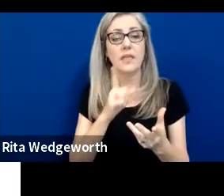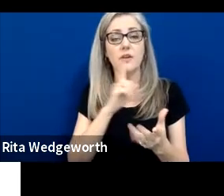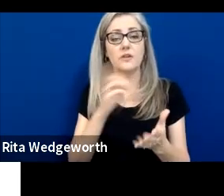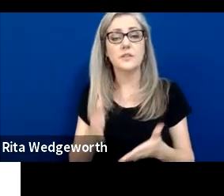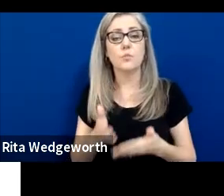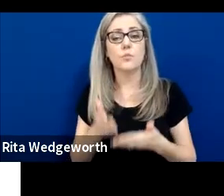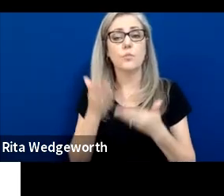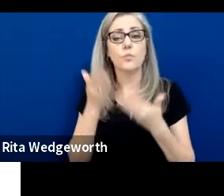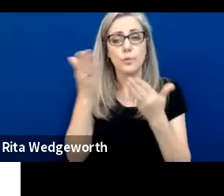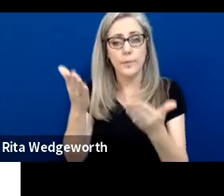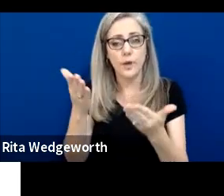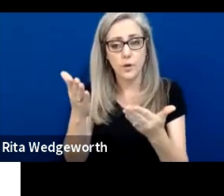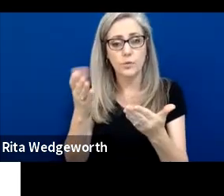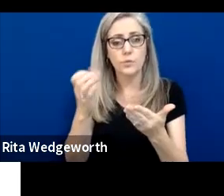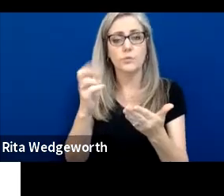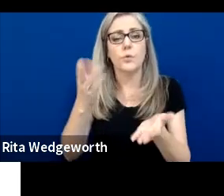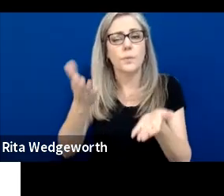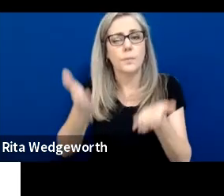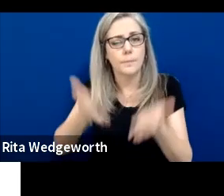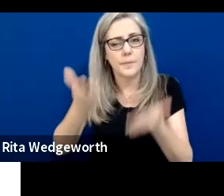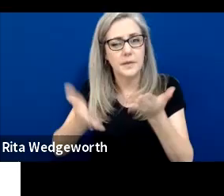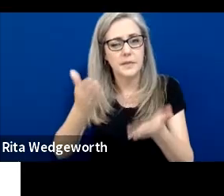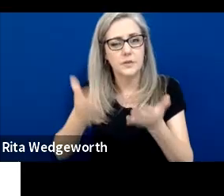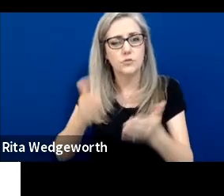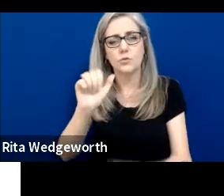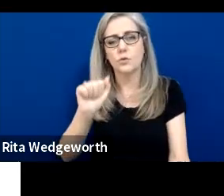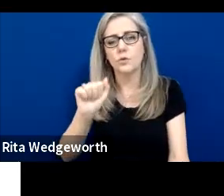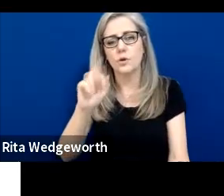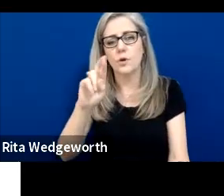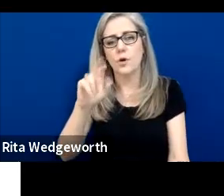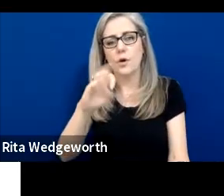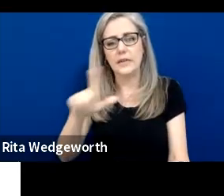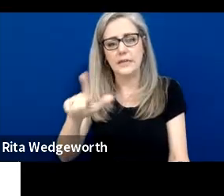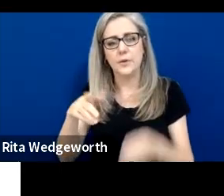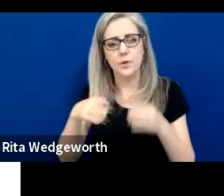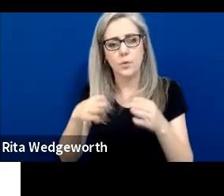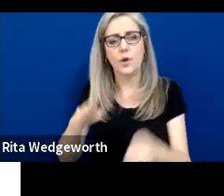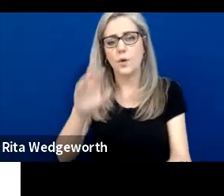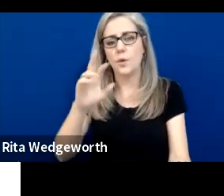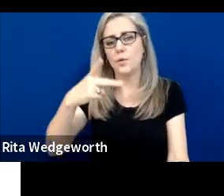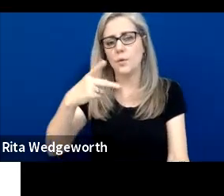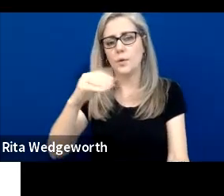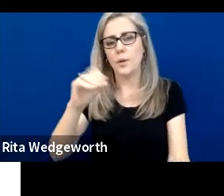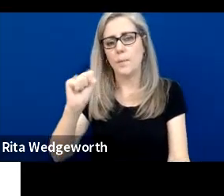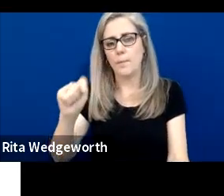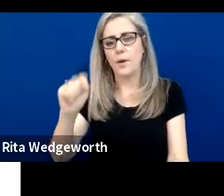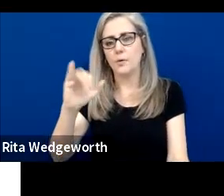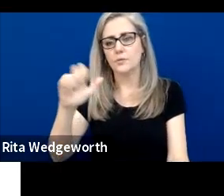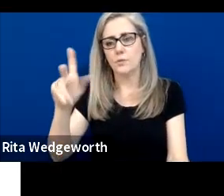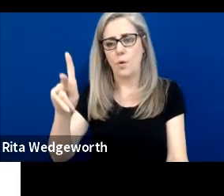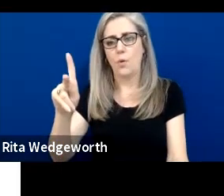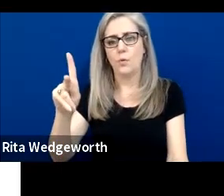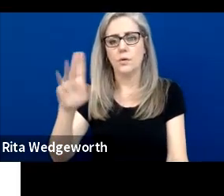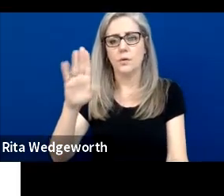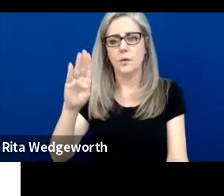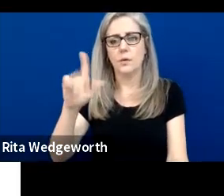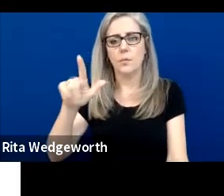or potential future arterial road, Post Oak Boulevard, that may at some point